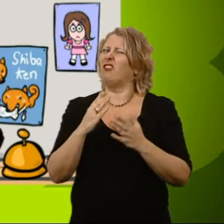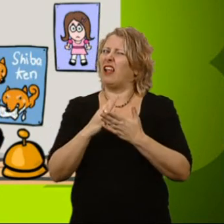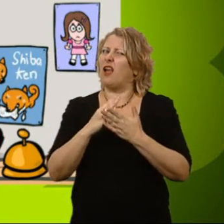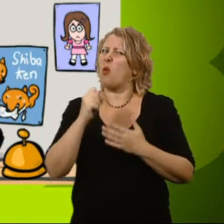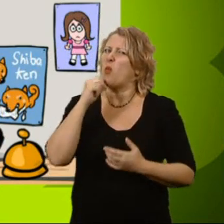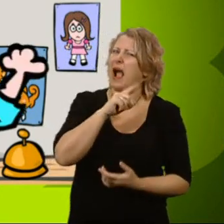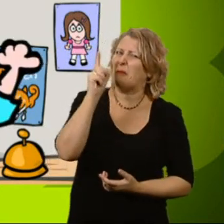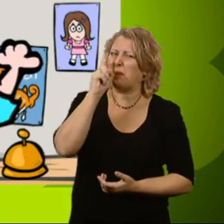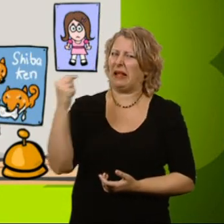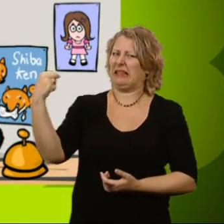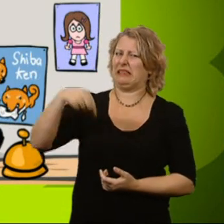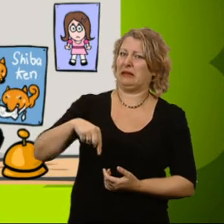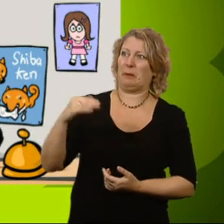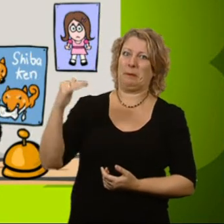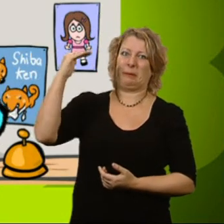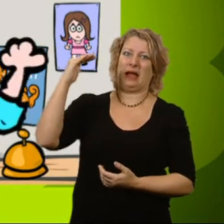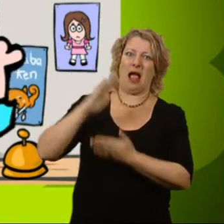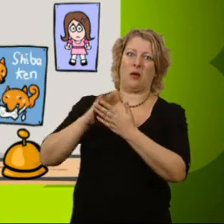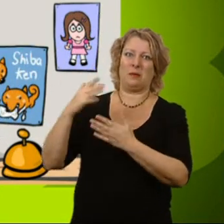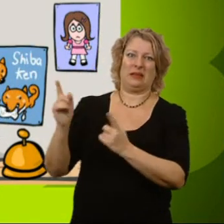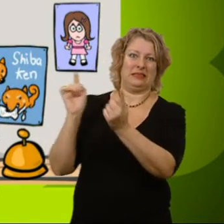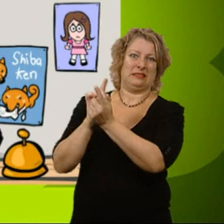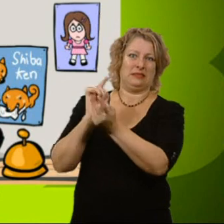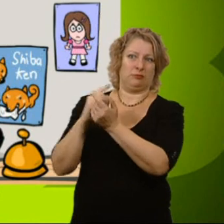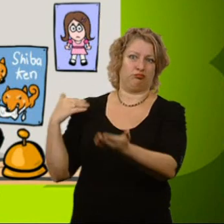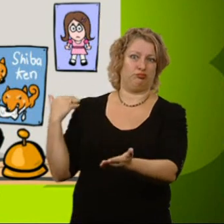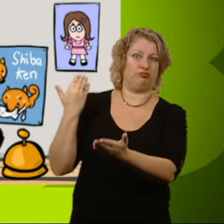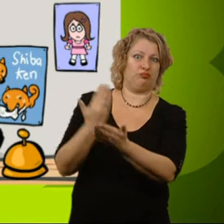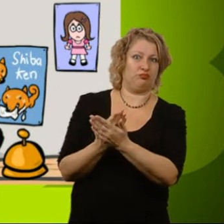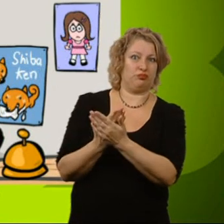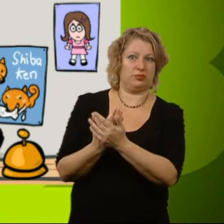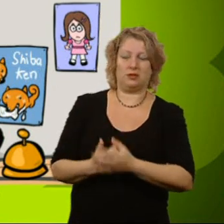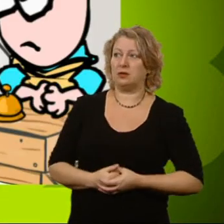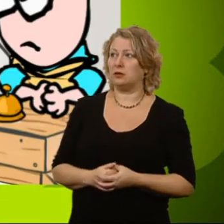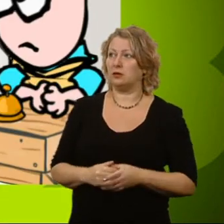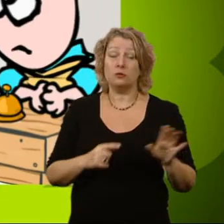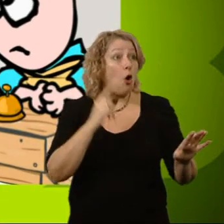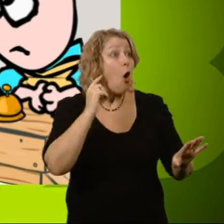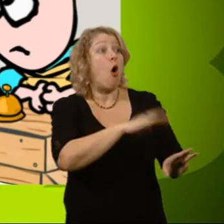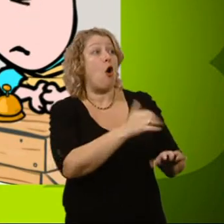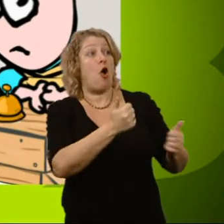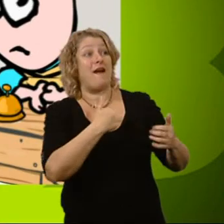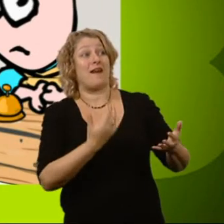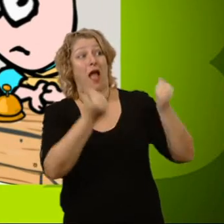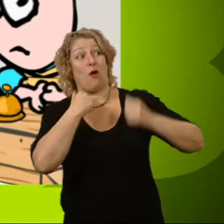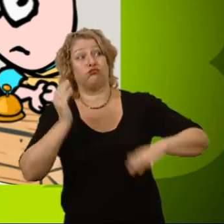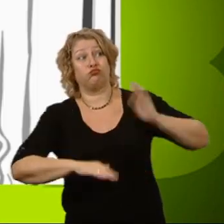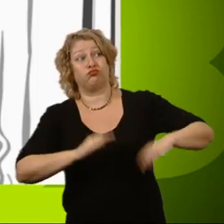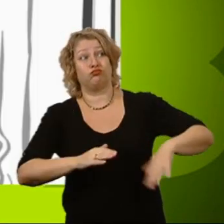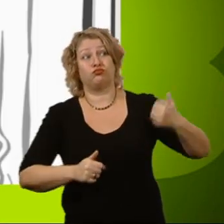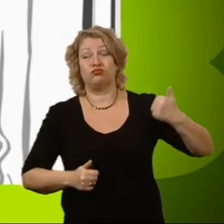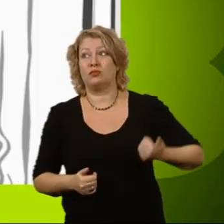weird people that Big Howard and I have met over the entire course of all of the series. Oh, it's okay, everyone. I found